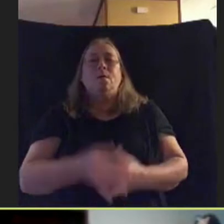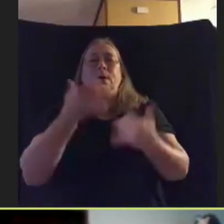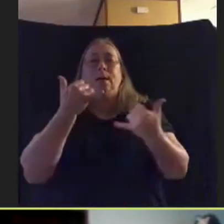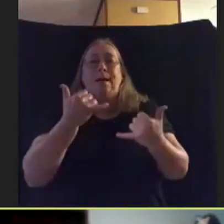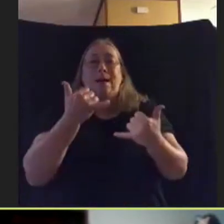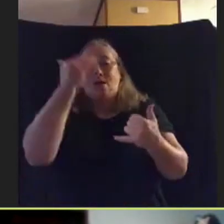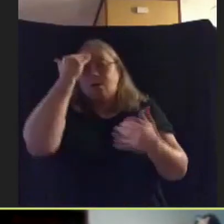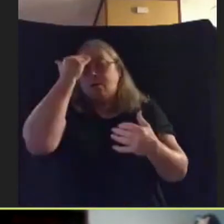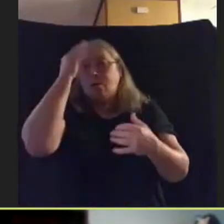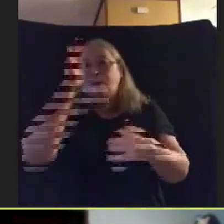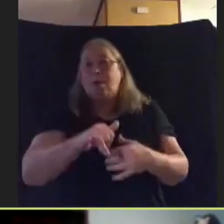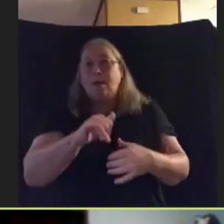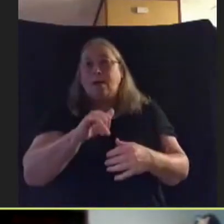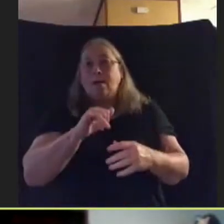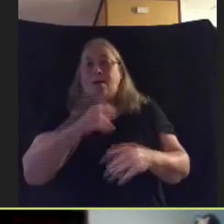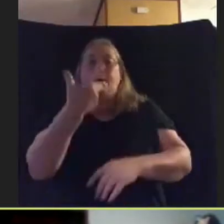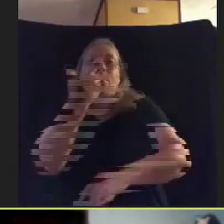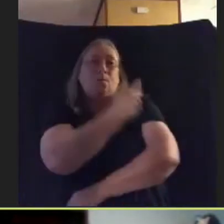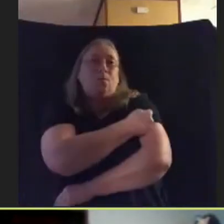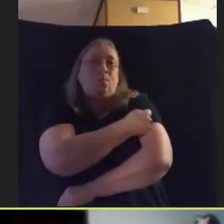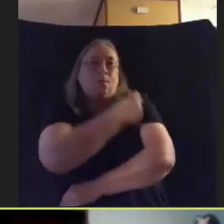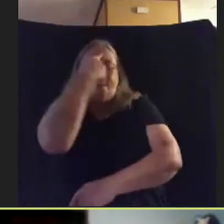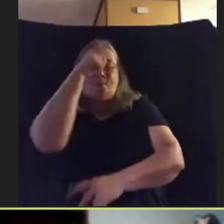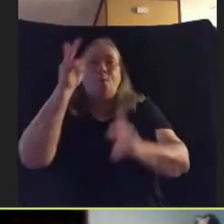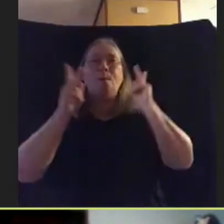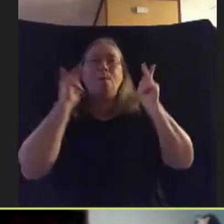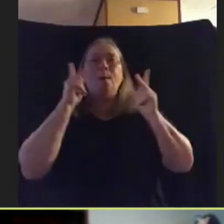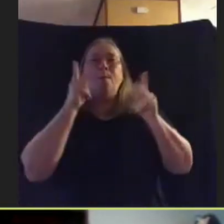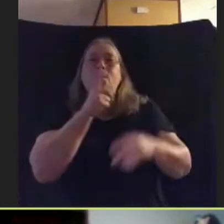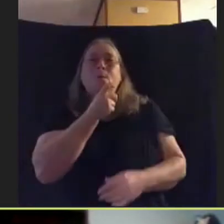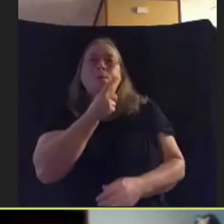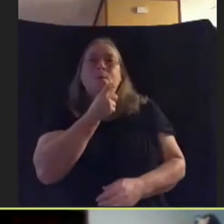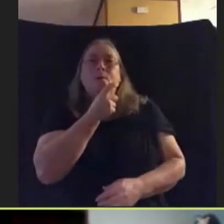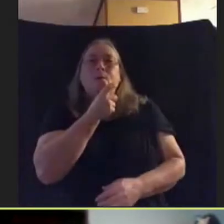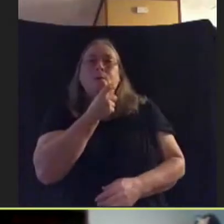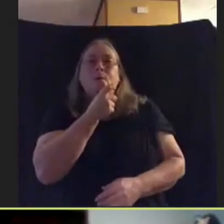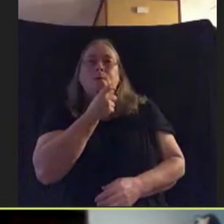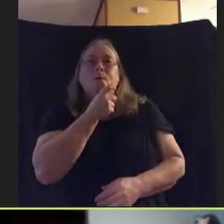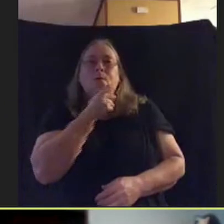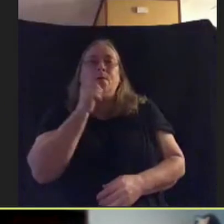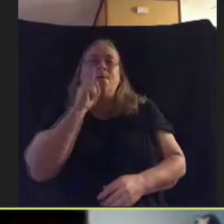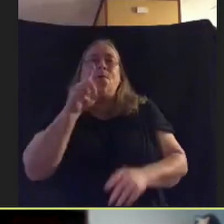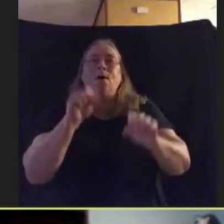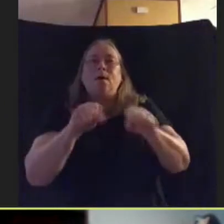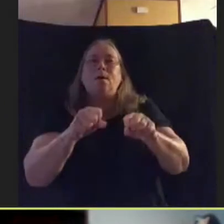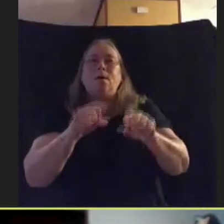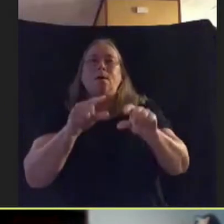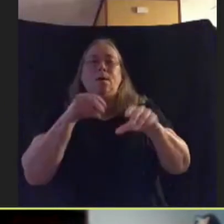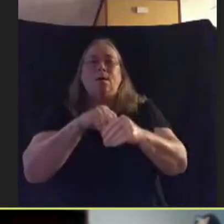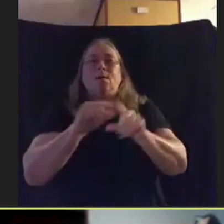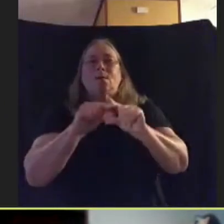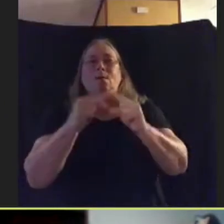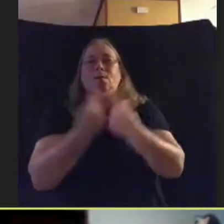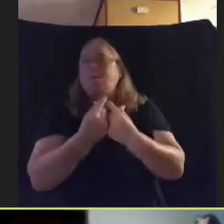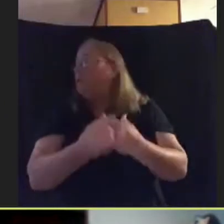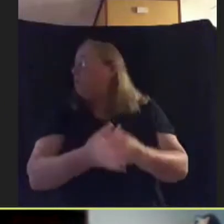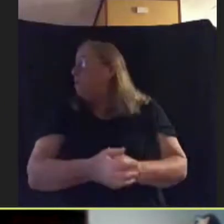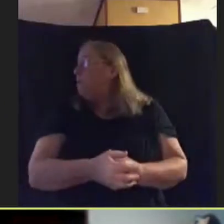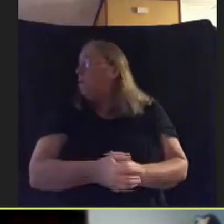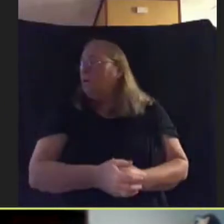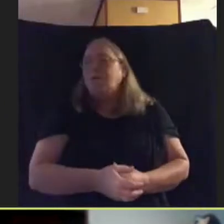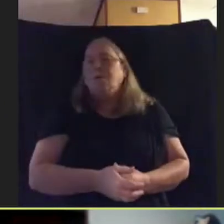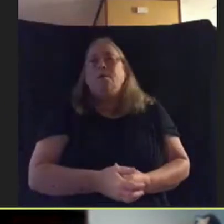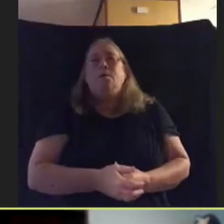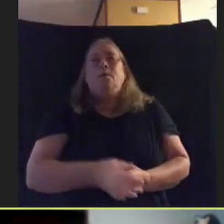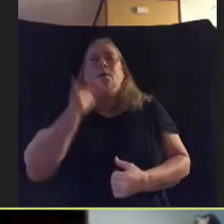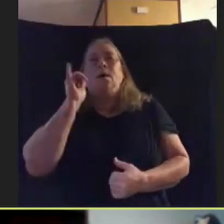to administer it to those folks who are in those eligibility groups. And it is a very fluid